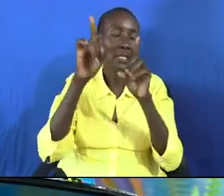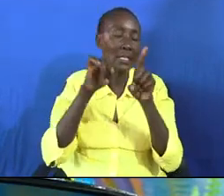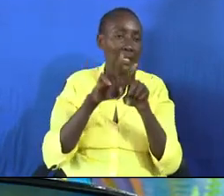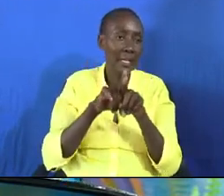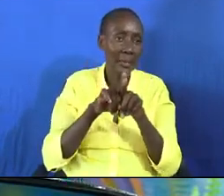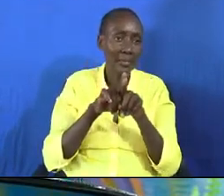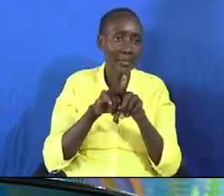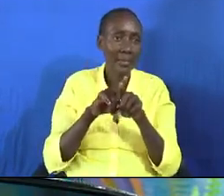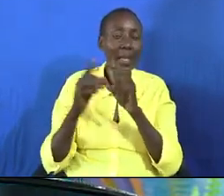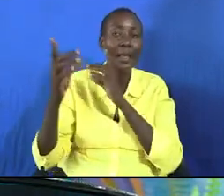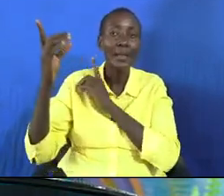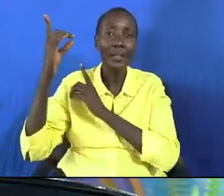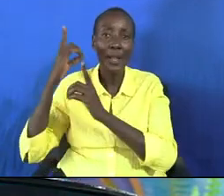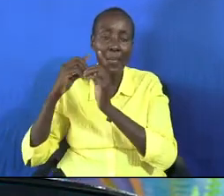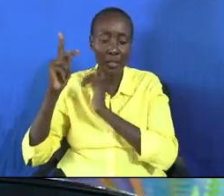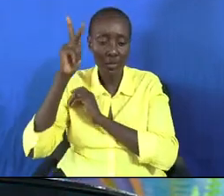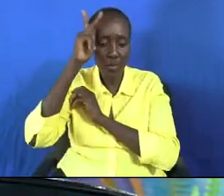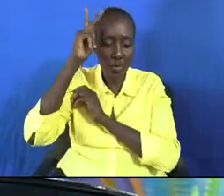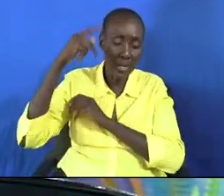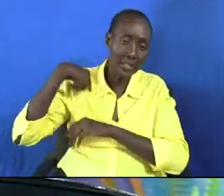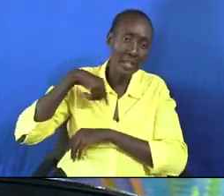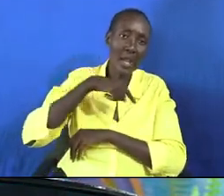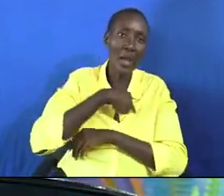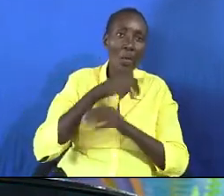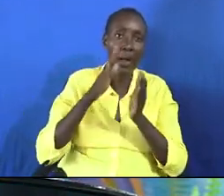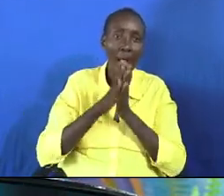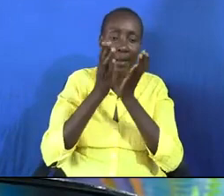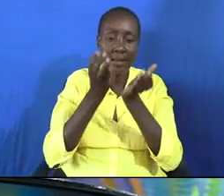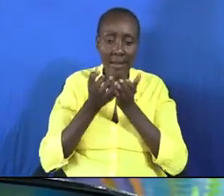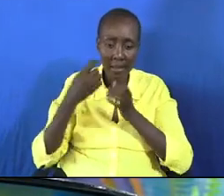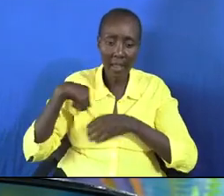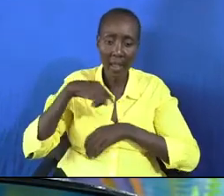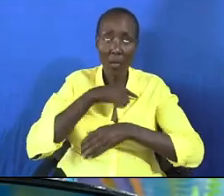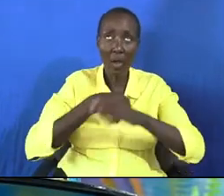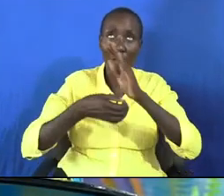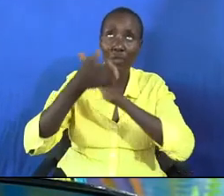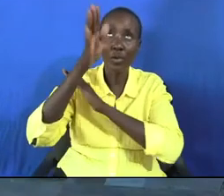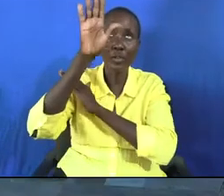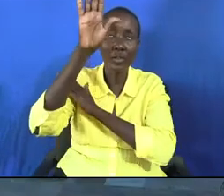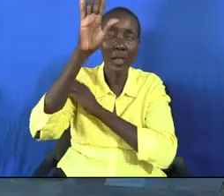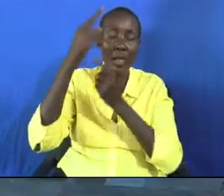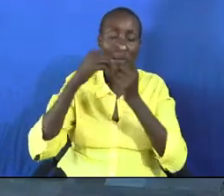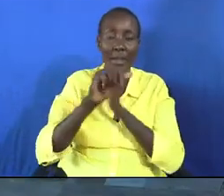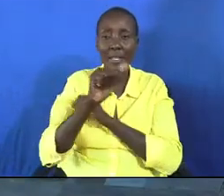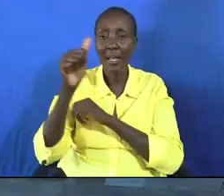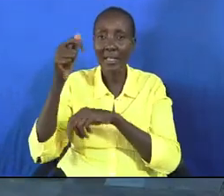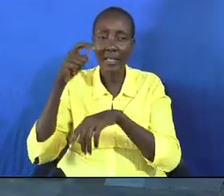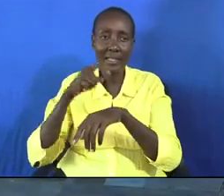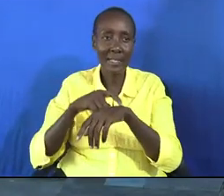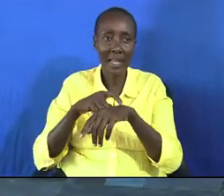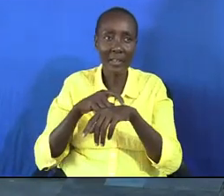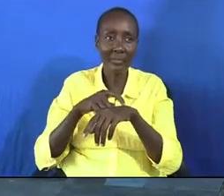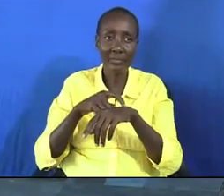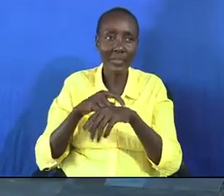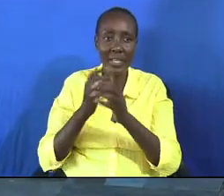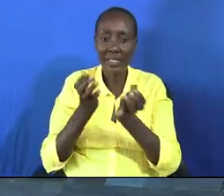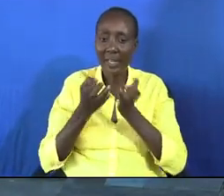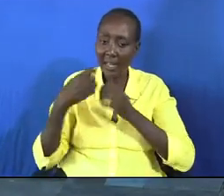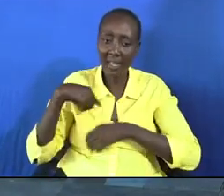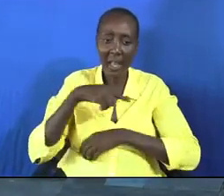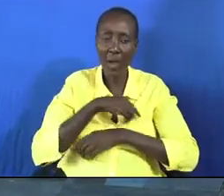thing. It depends on our knowledge and on our need. But sometimes it's not so much on our